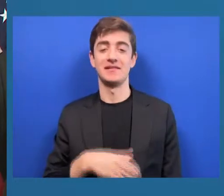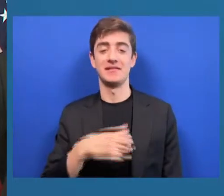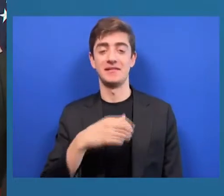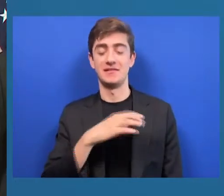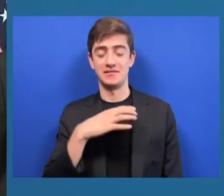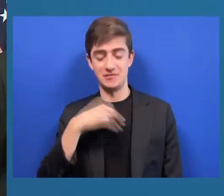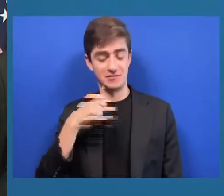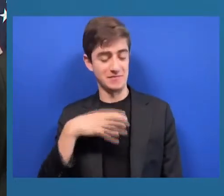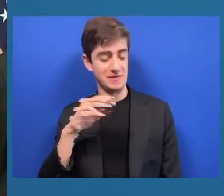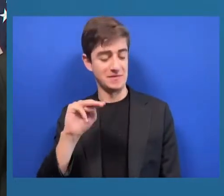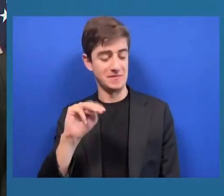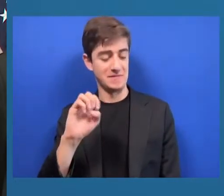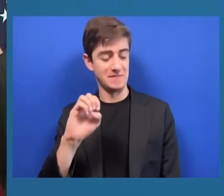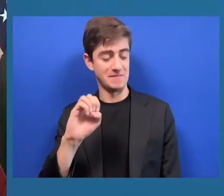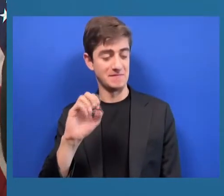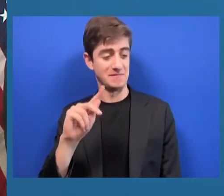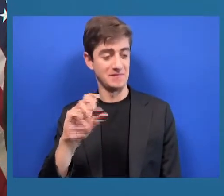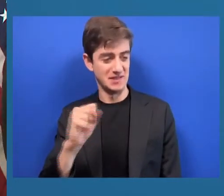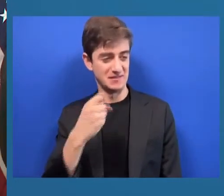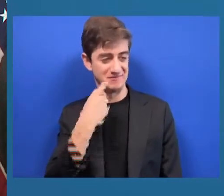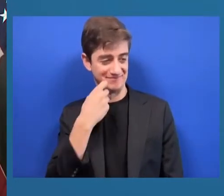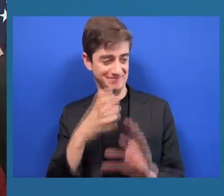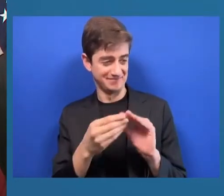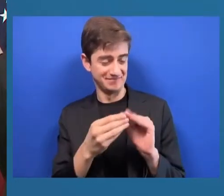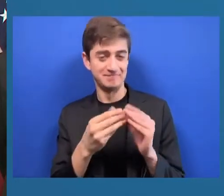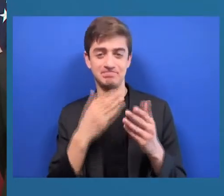Meeks. Thank you for all the work you're doing for us.